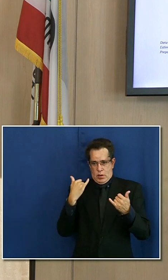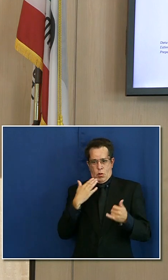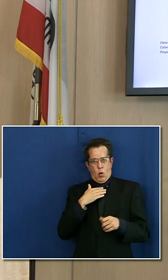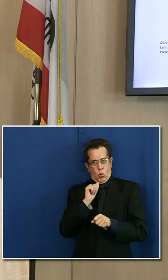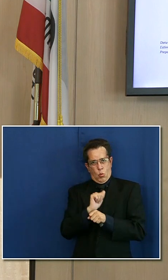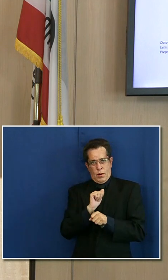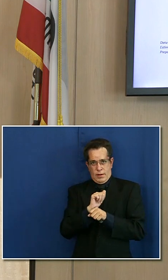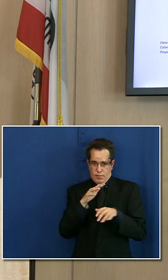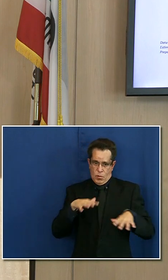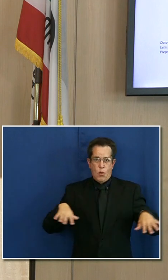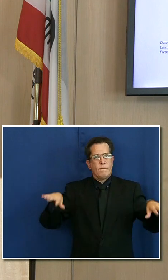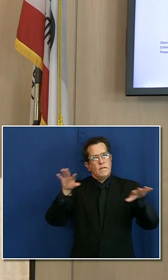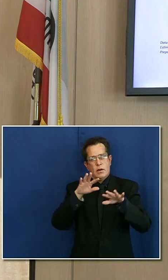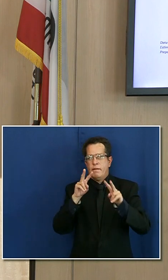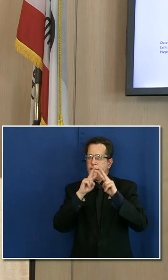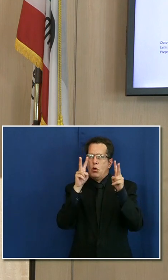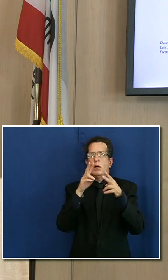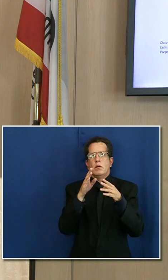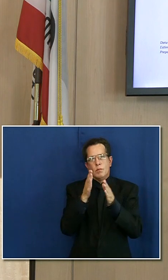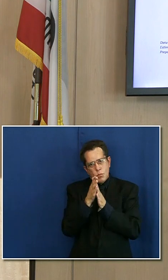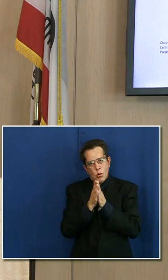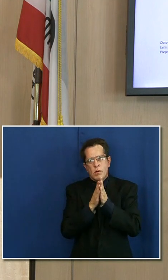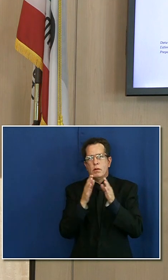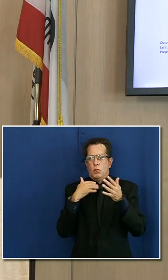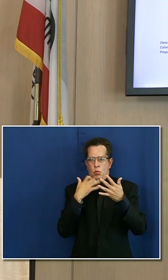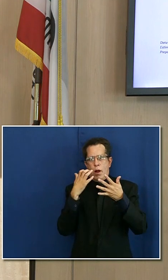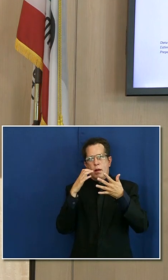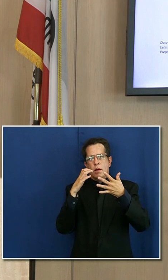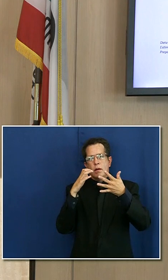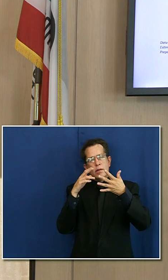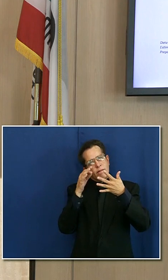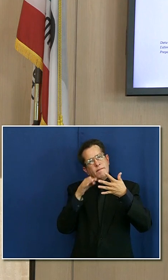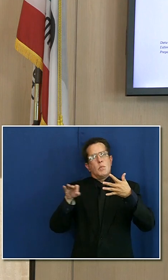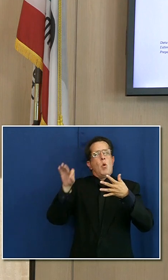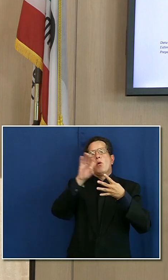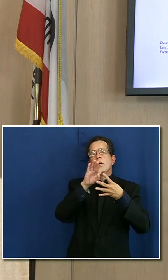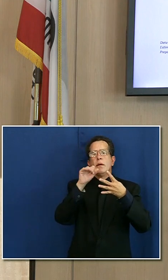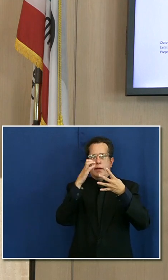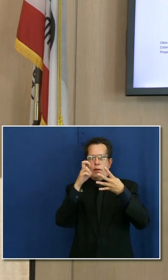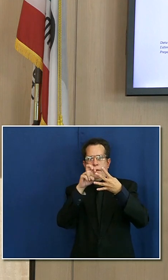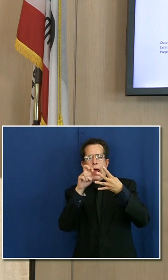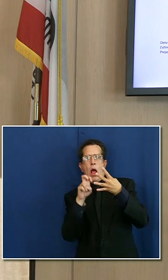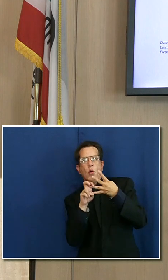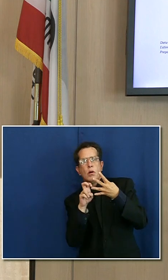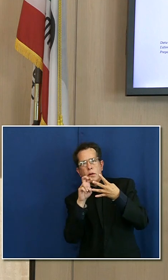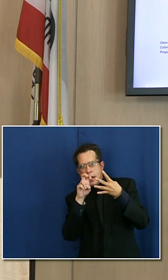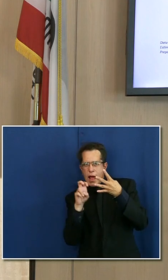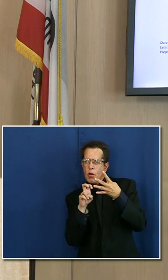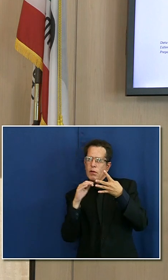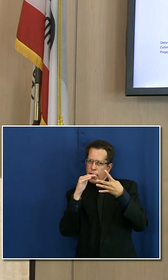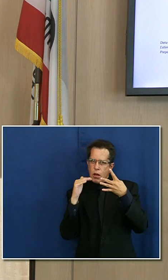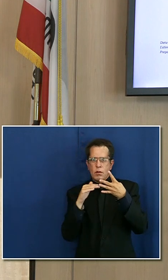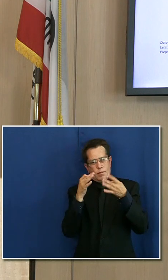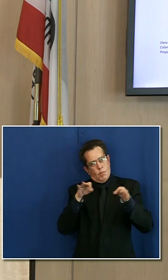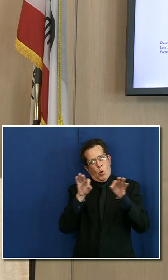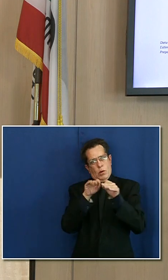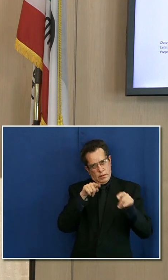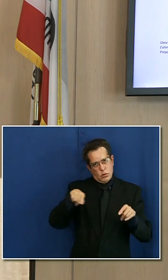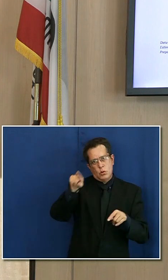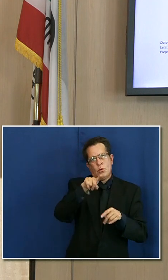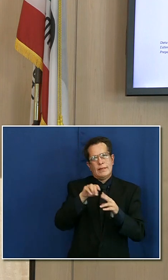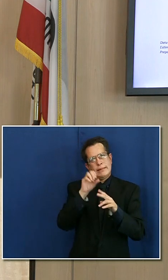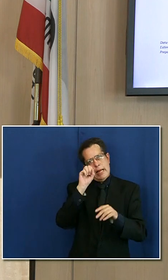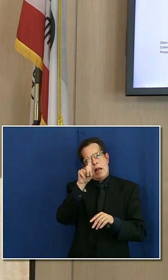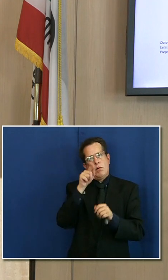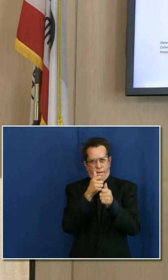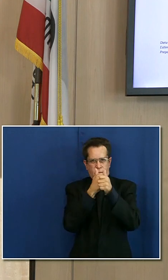remains vital to our movement to a higher tier. So it is imperative that all of San Diego County continues the